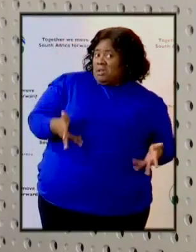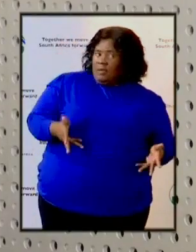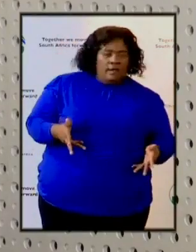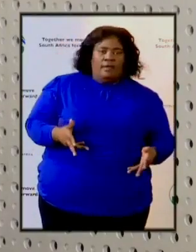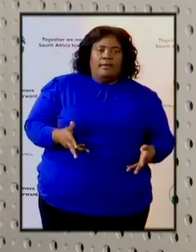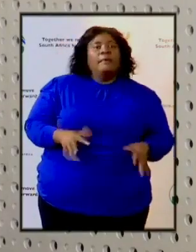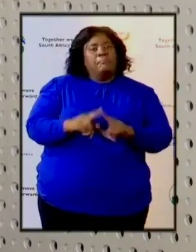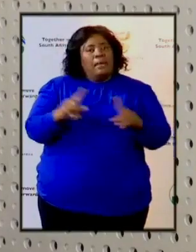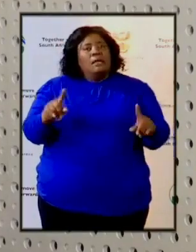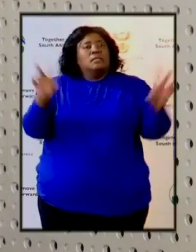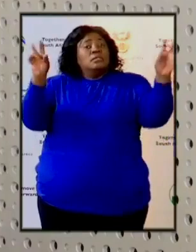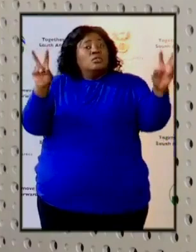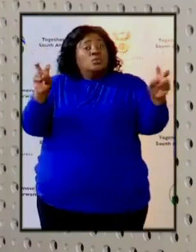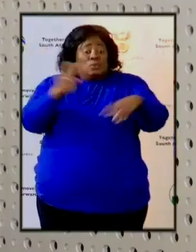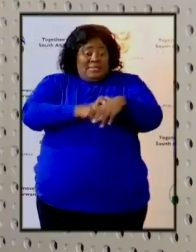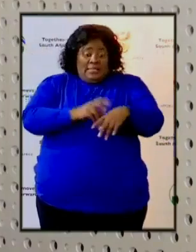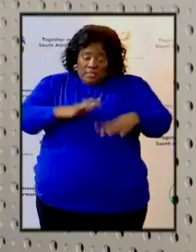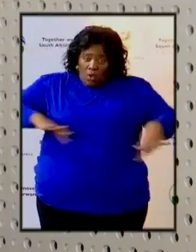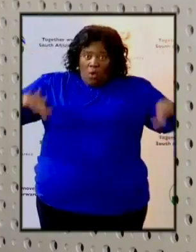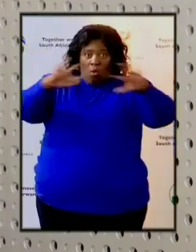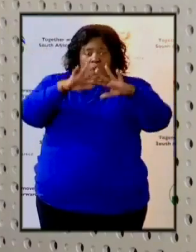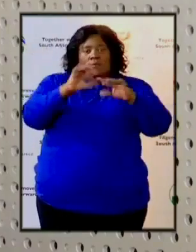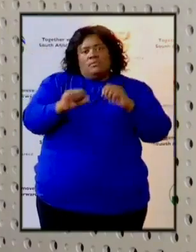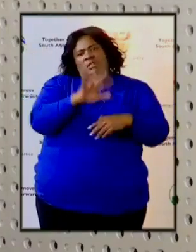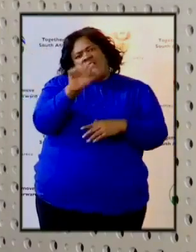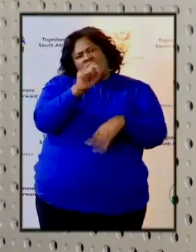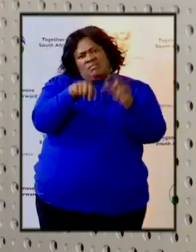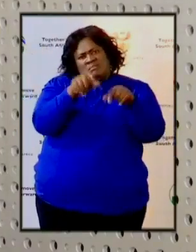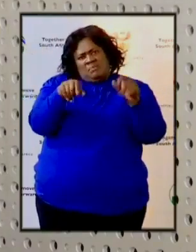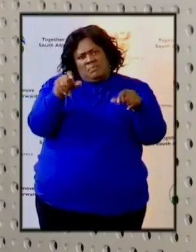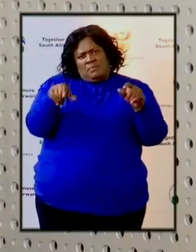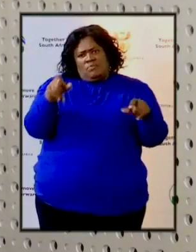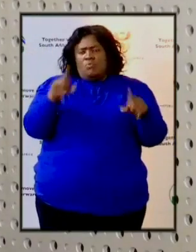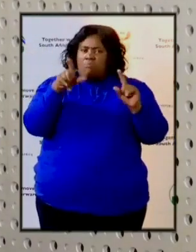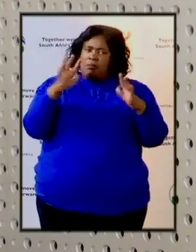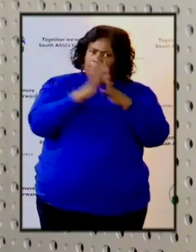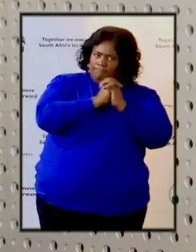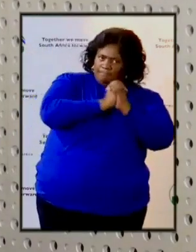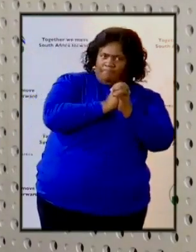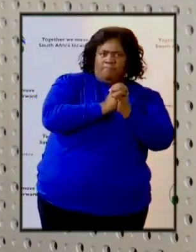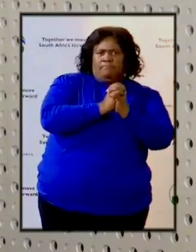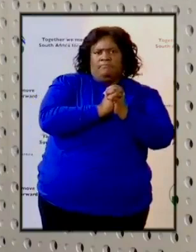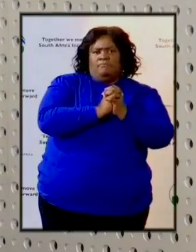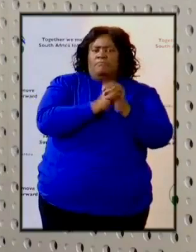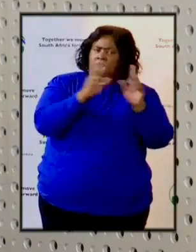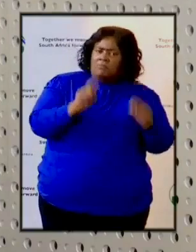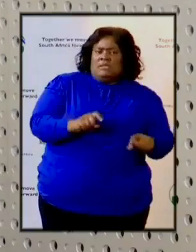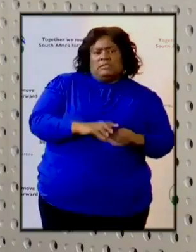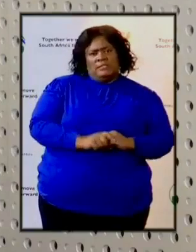It's a matter that needs all of us as South Africans to hold our hands